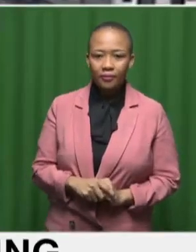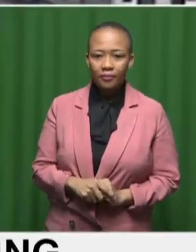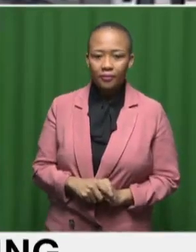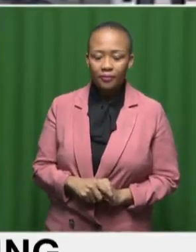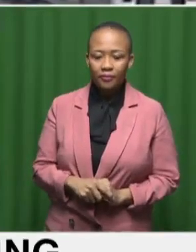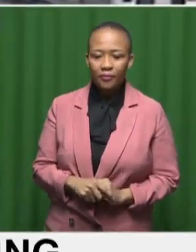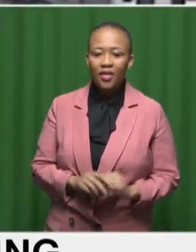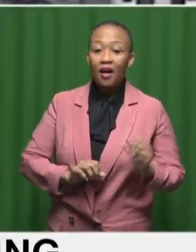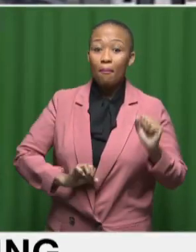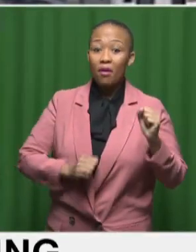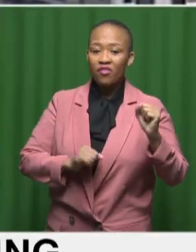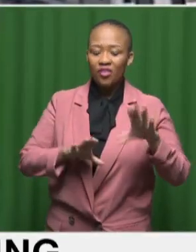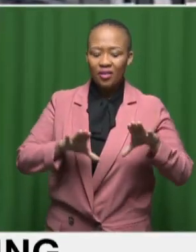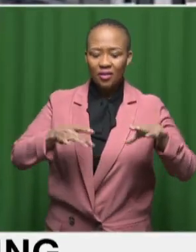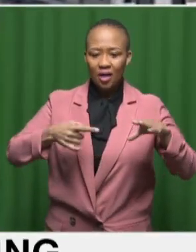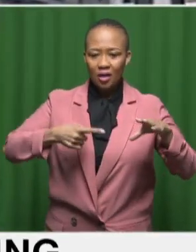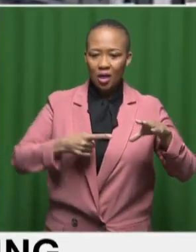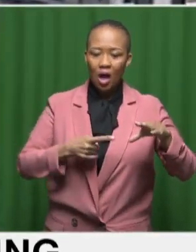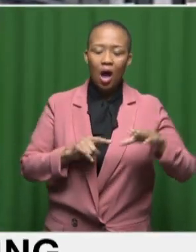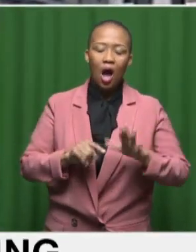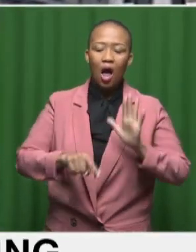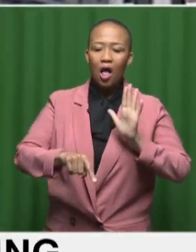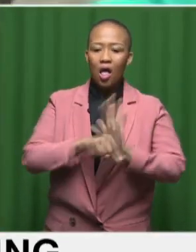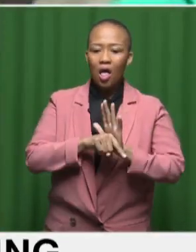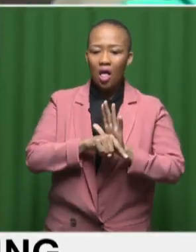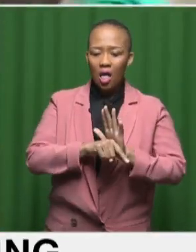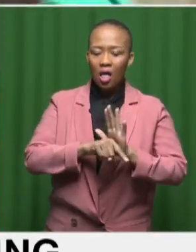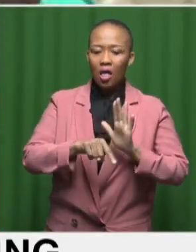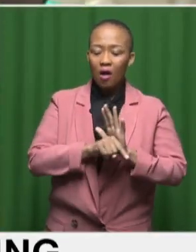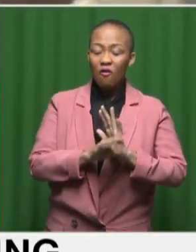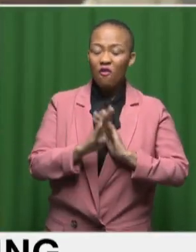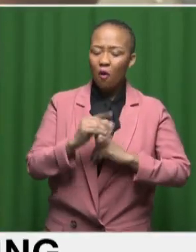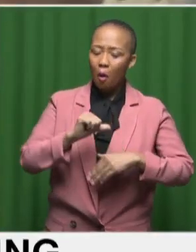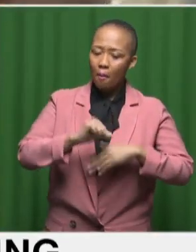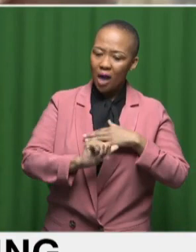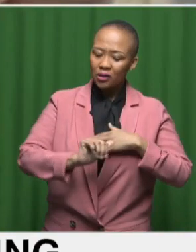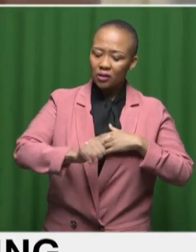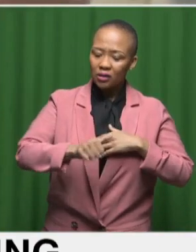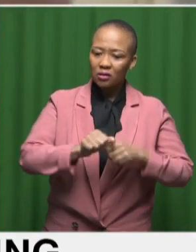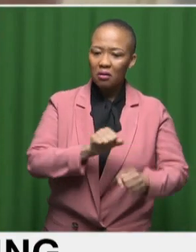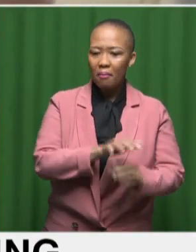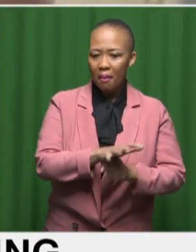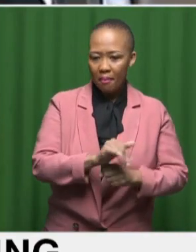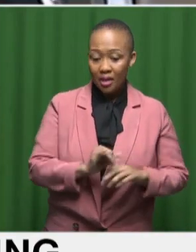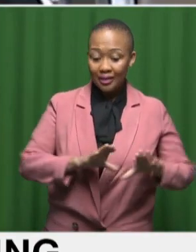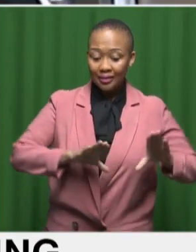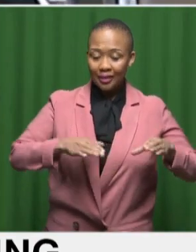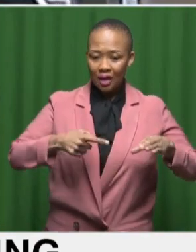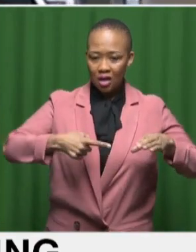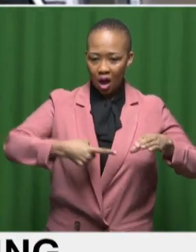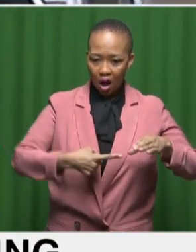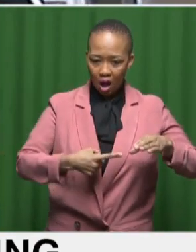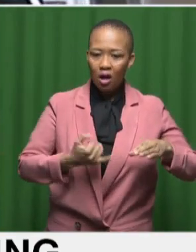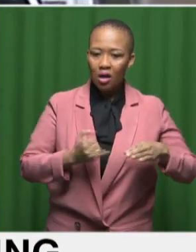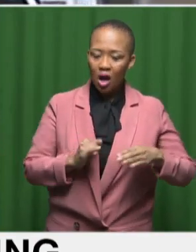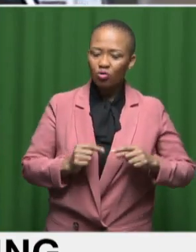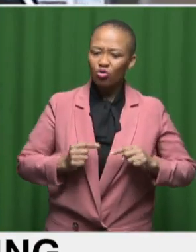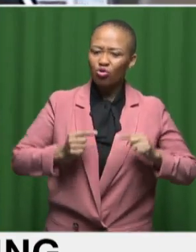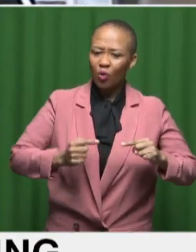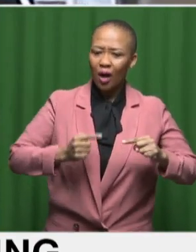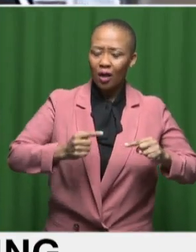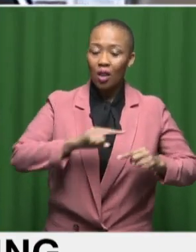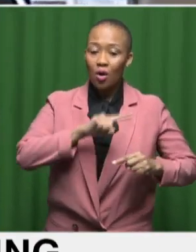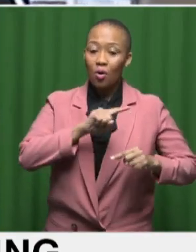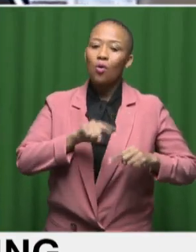The manufacturing sector has been in negative territory for 4 consecutive months. The sector continues to take strain as the electricity